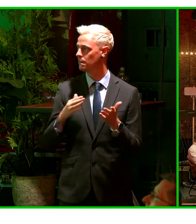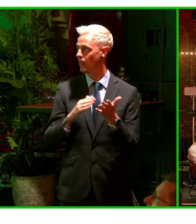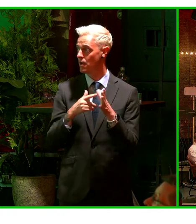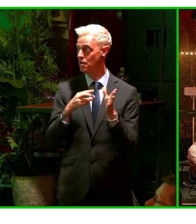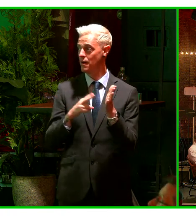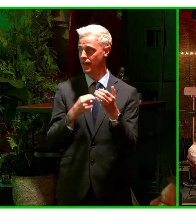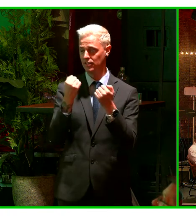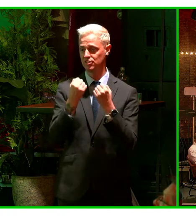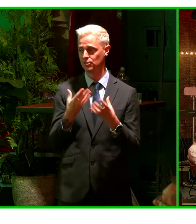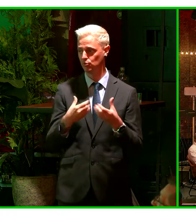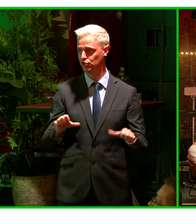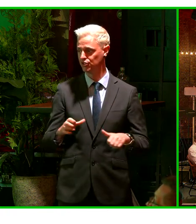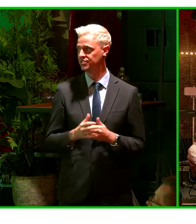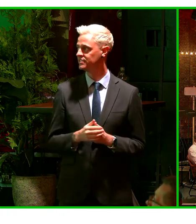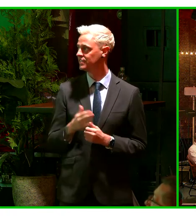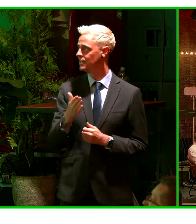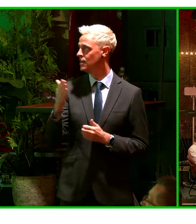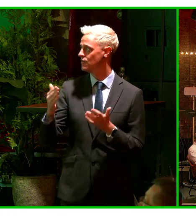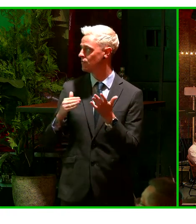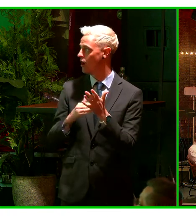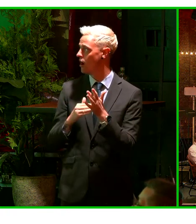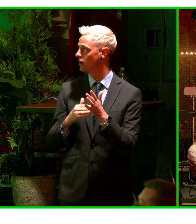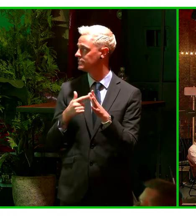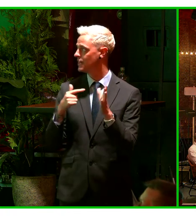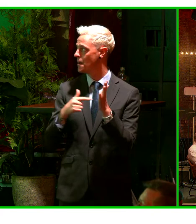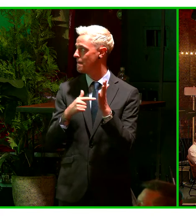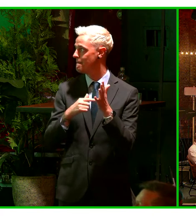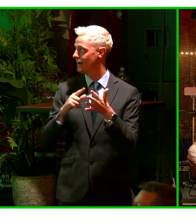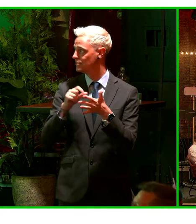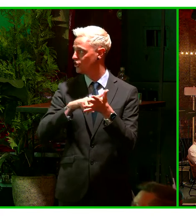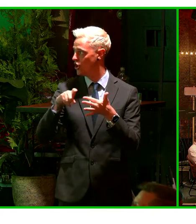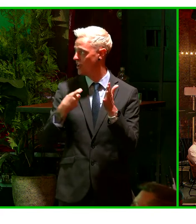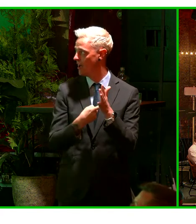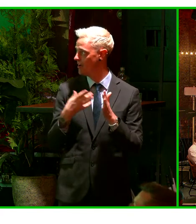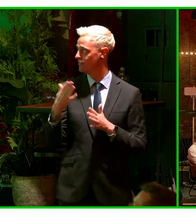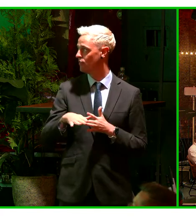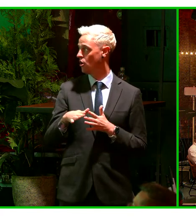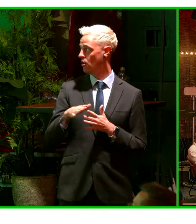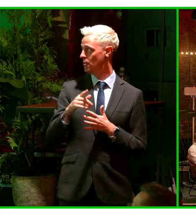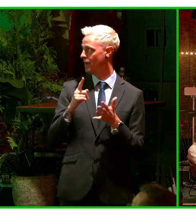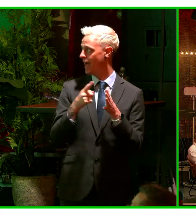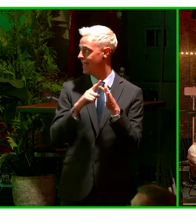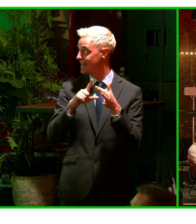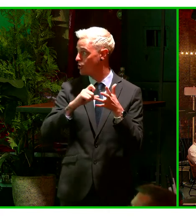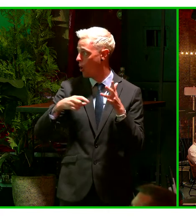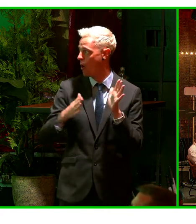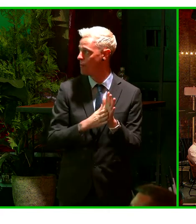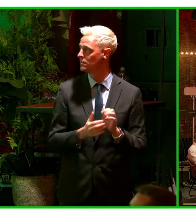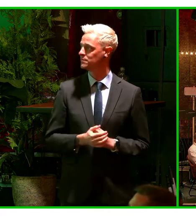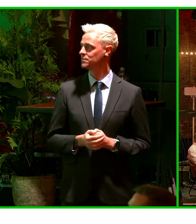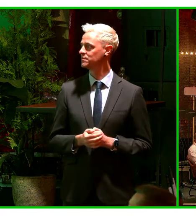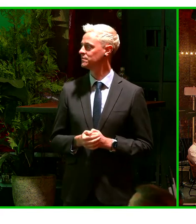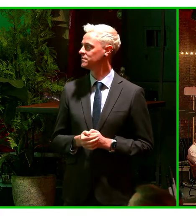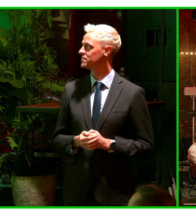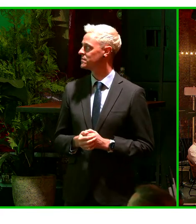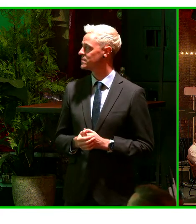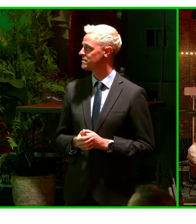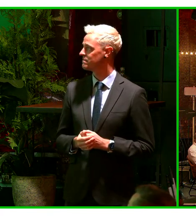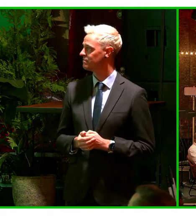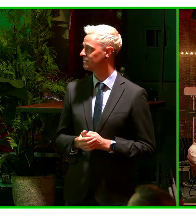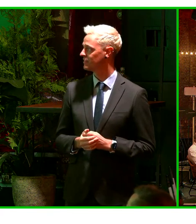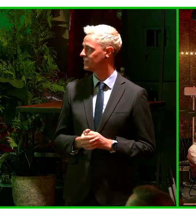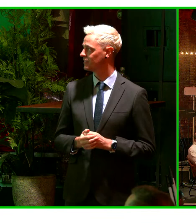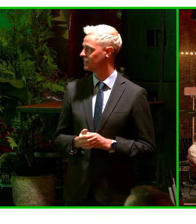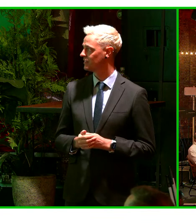Turner next to Wayne. He's a Regional Director at AECOM. Johnny Sadler, who I've had the pleasure of meeting